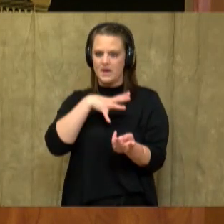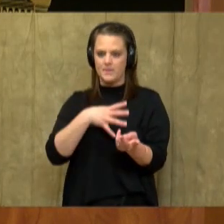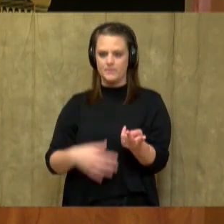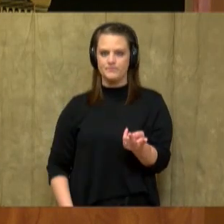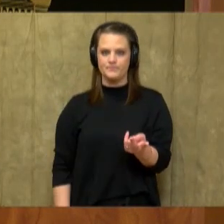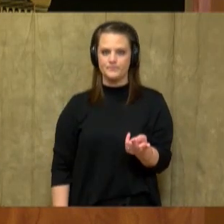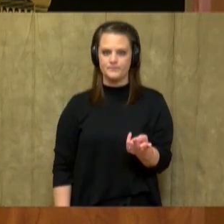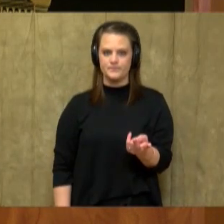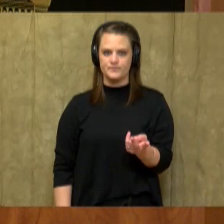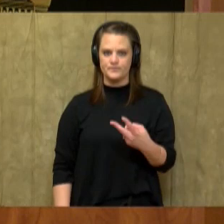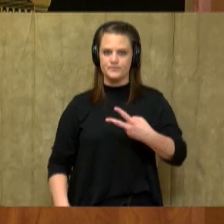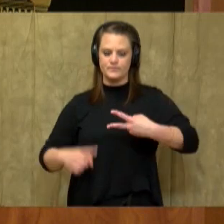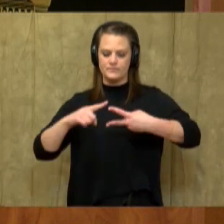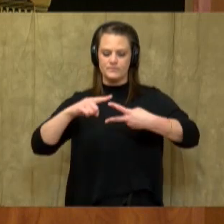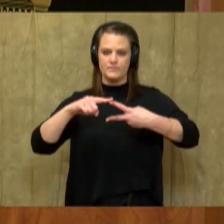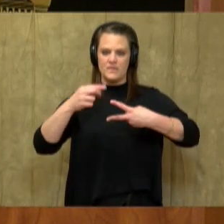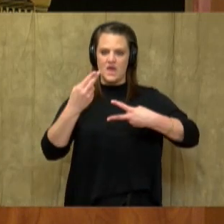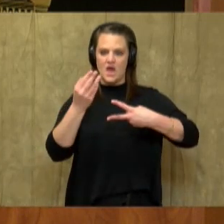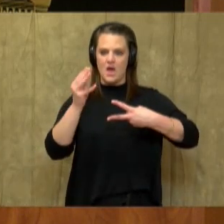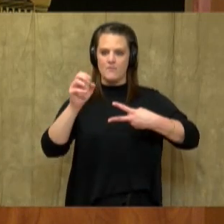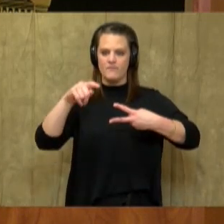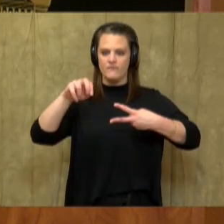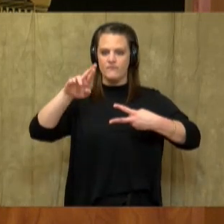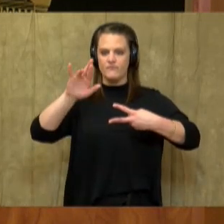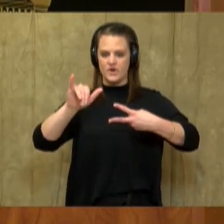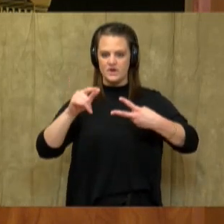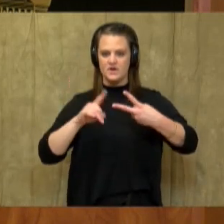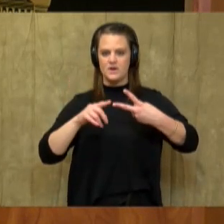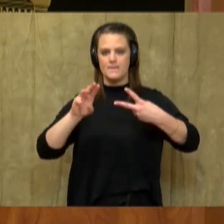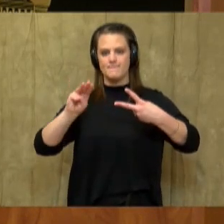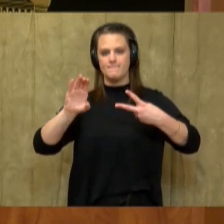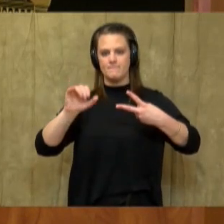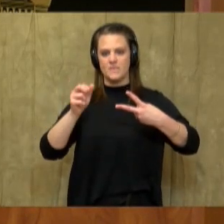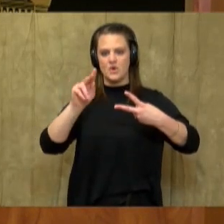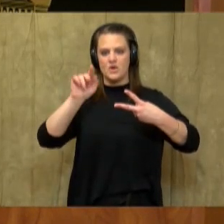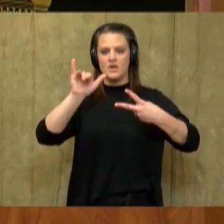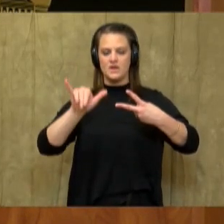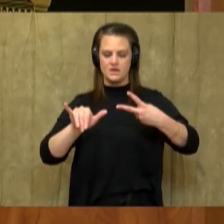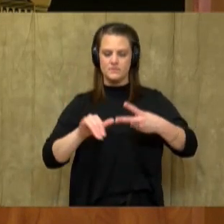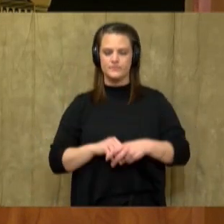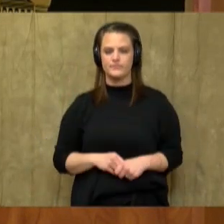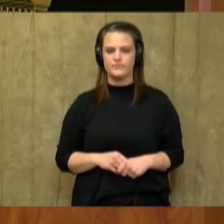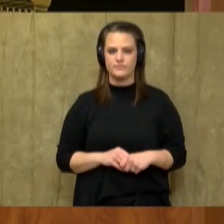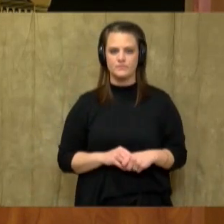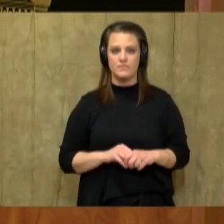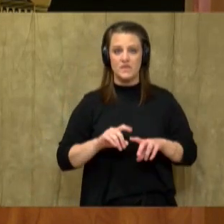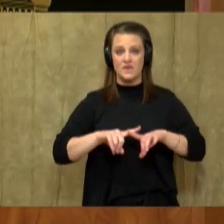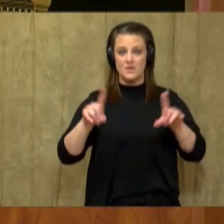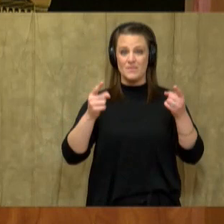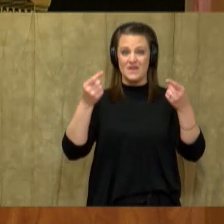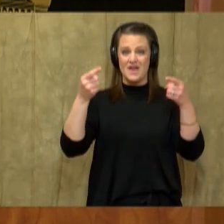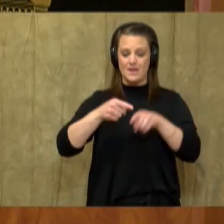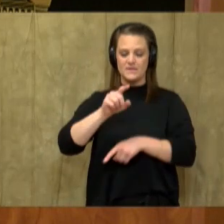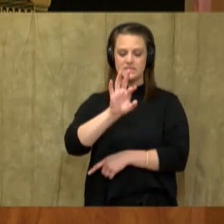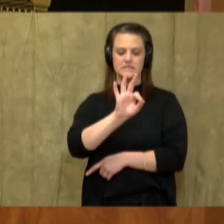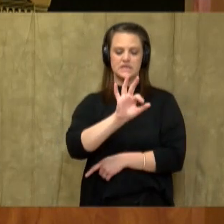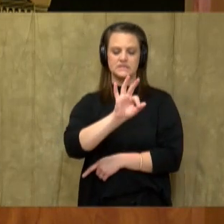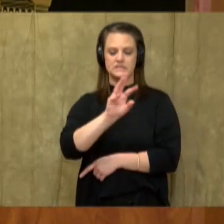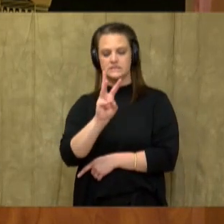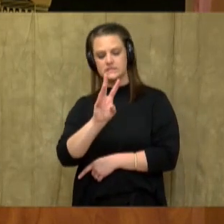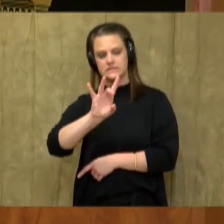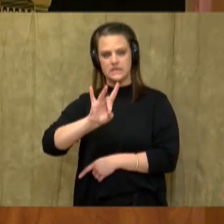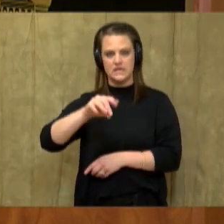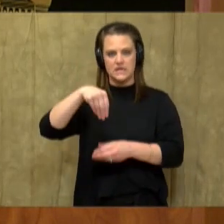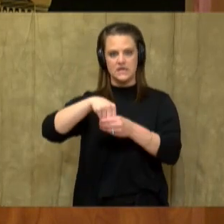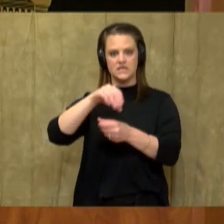McCarthy. But all of this is really going to come to a head in the Democratic National Convention in 1968